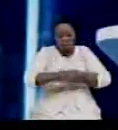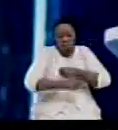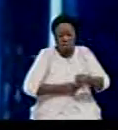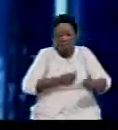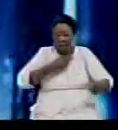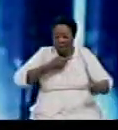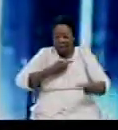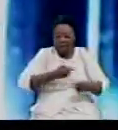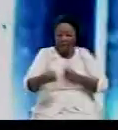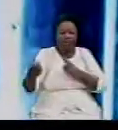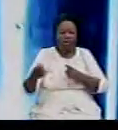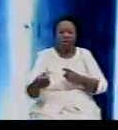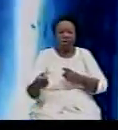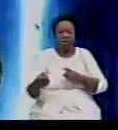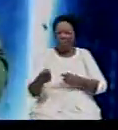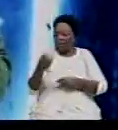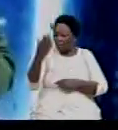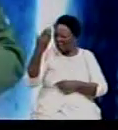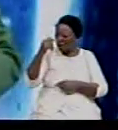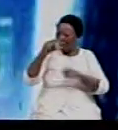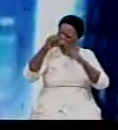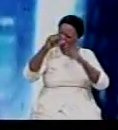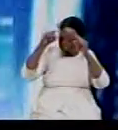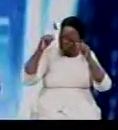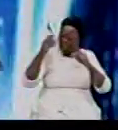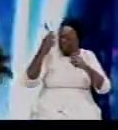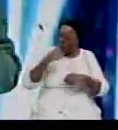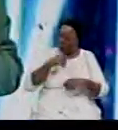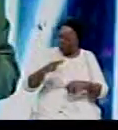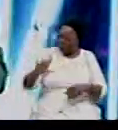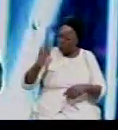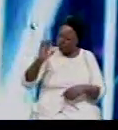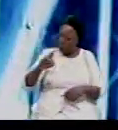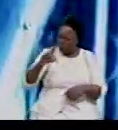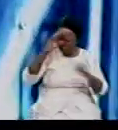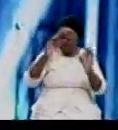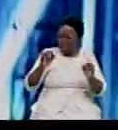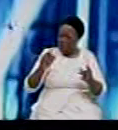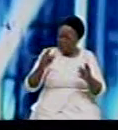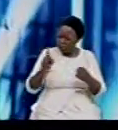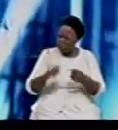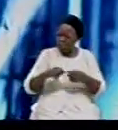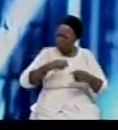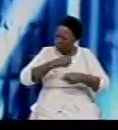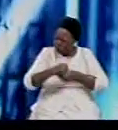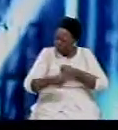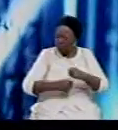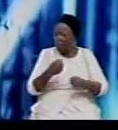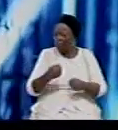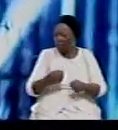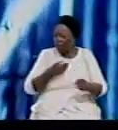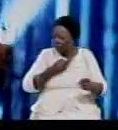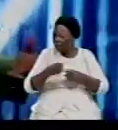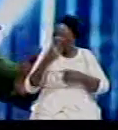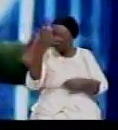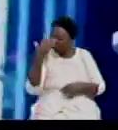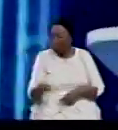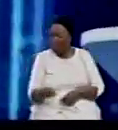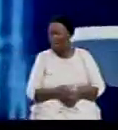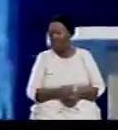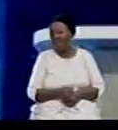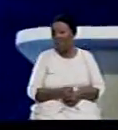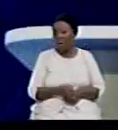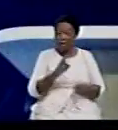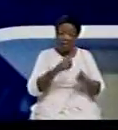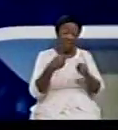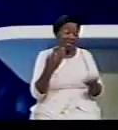suffer affliction? He said, you know, affliction is like fire. And there are some